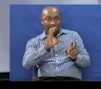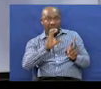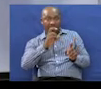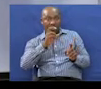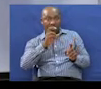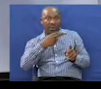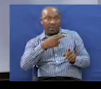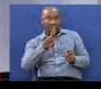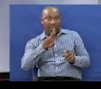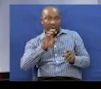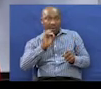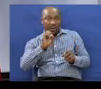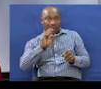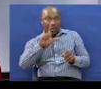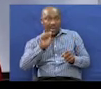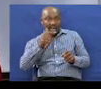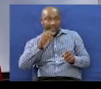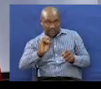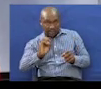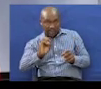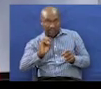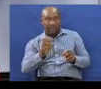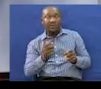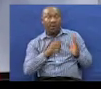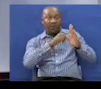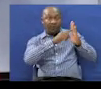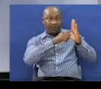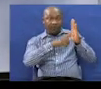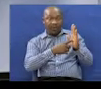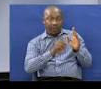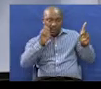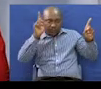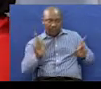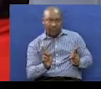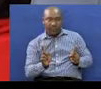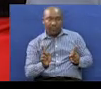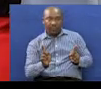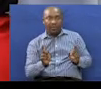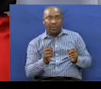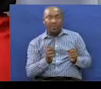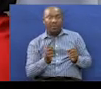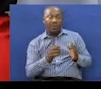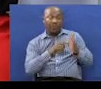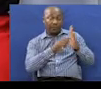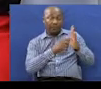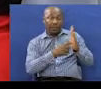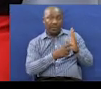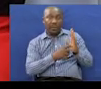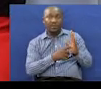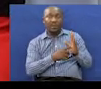manganese 4 oxide and the potassium chlorate. Inside the boiling tube, we are going to add